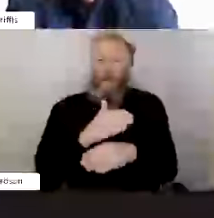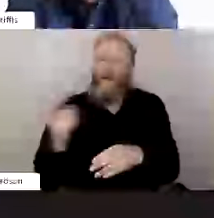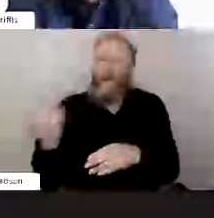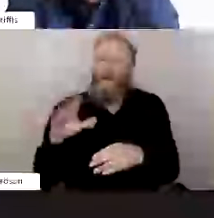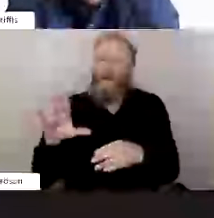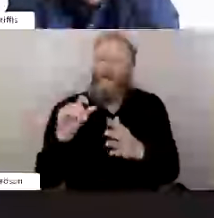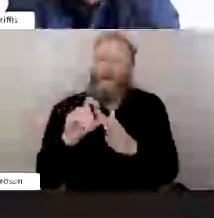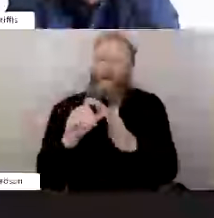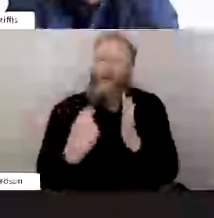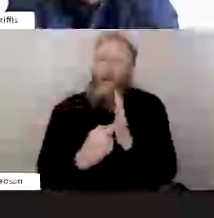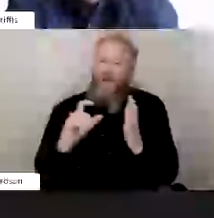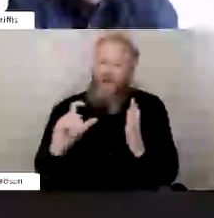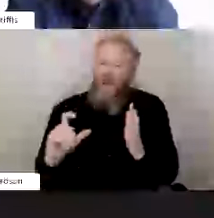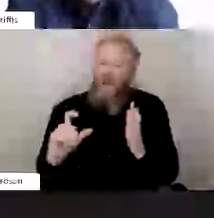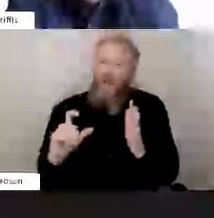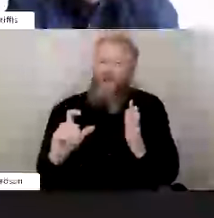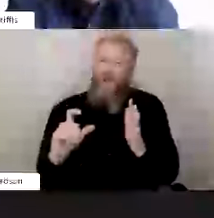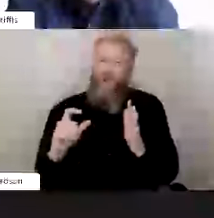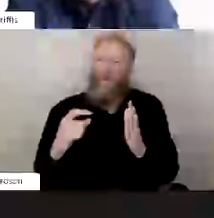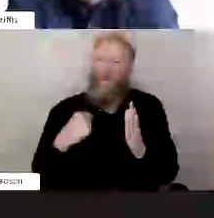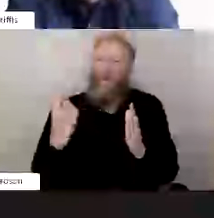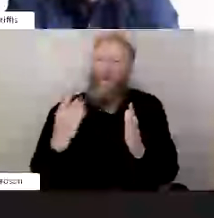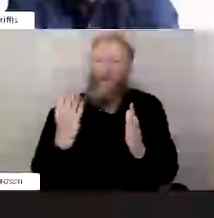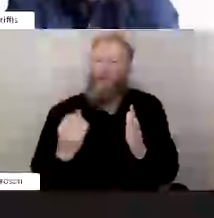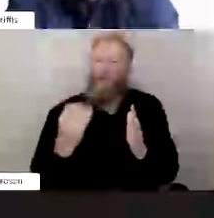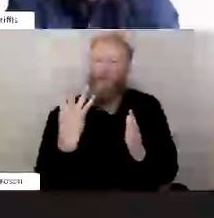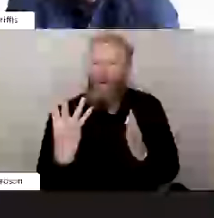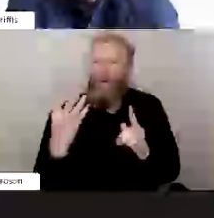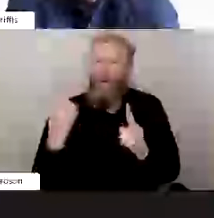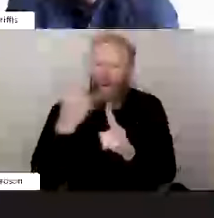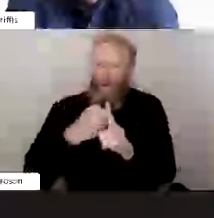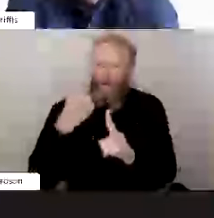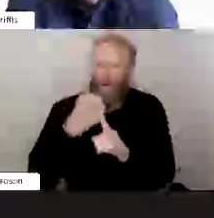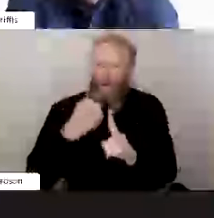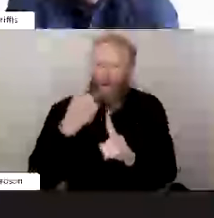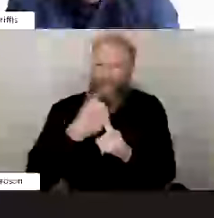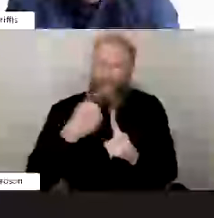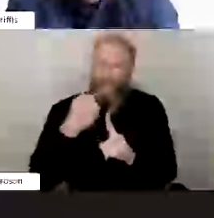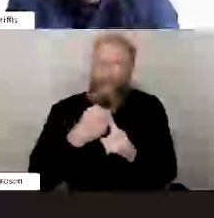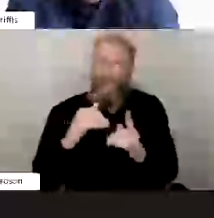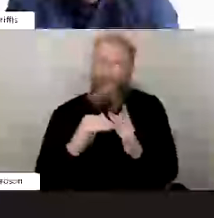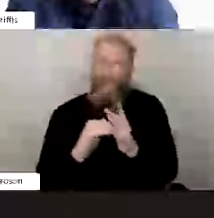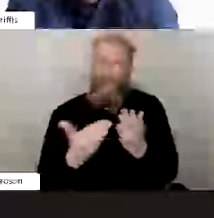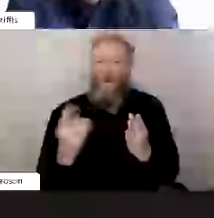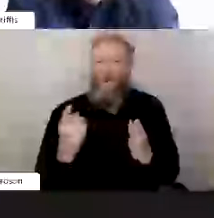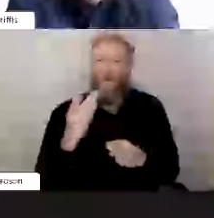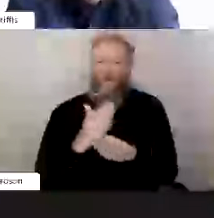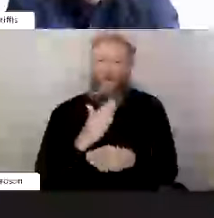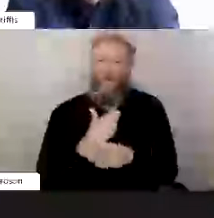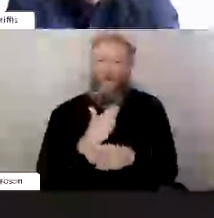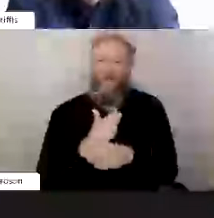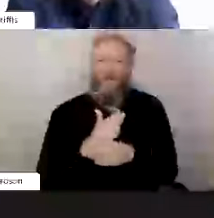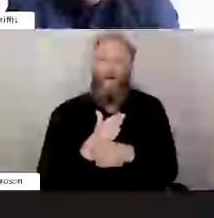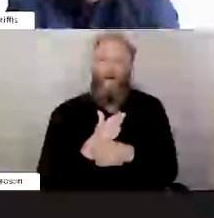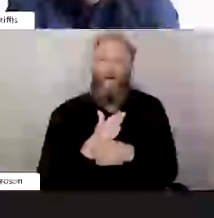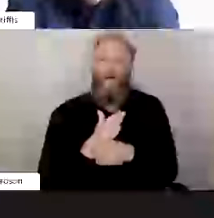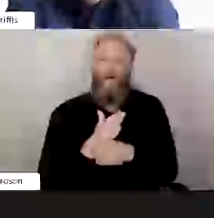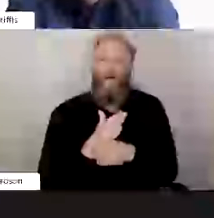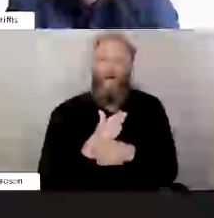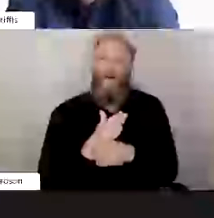DRC. So we do have 4 advocates currently employed, but we